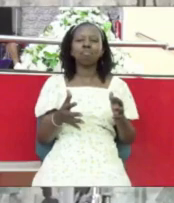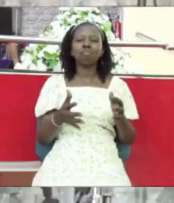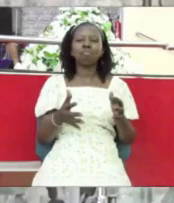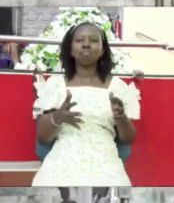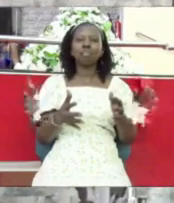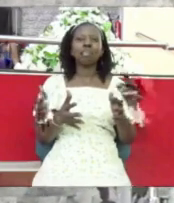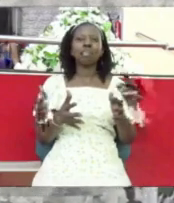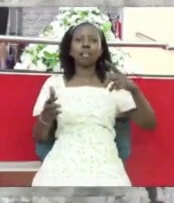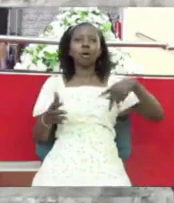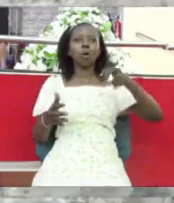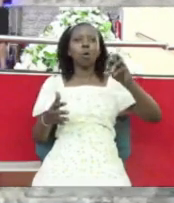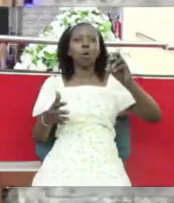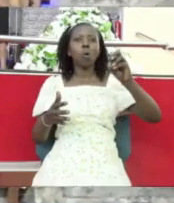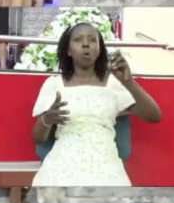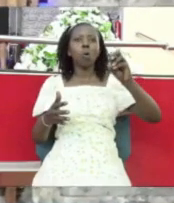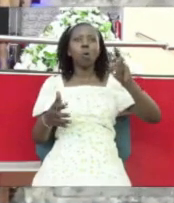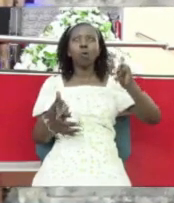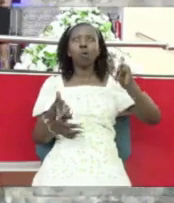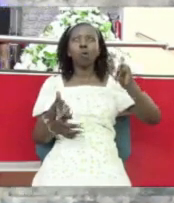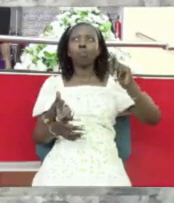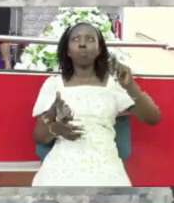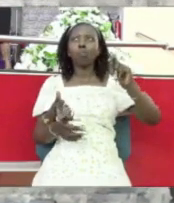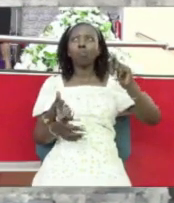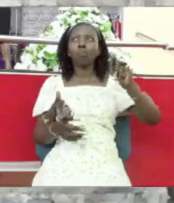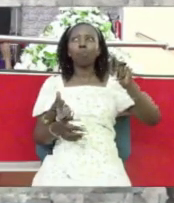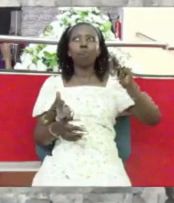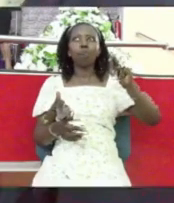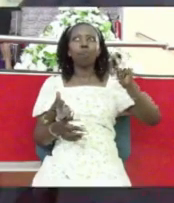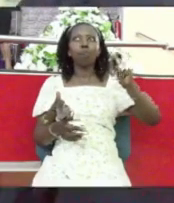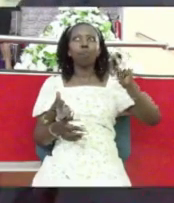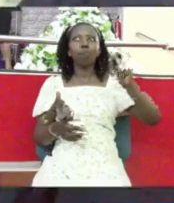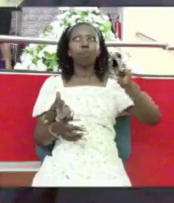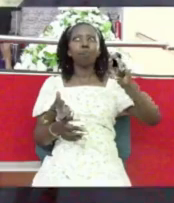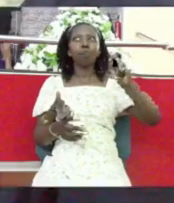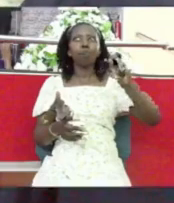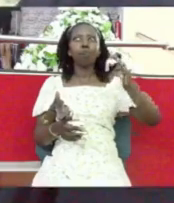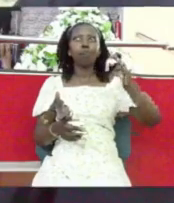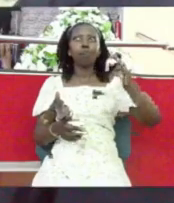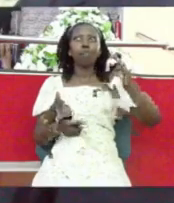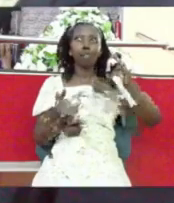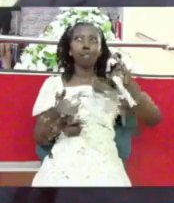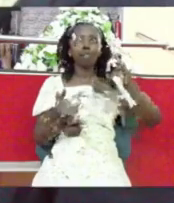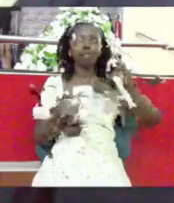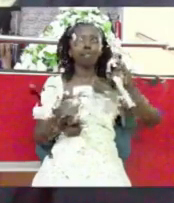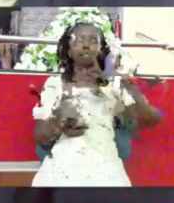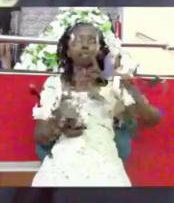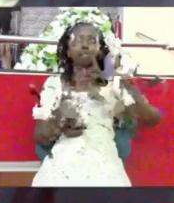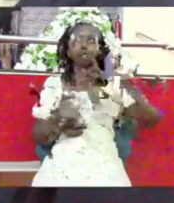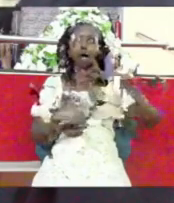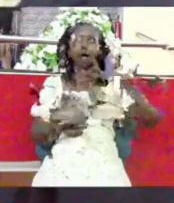And I don't know whether inakuanga imeiva ama haijaiva. But don't have it when somebody is